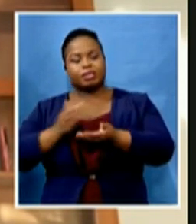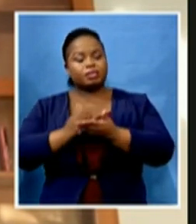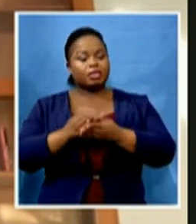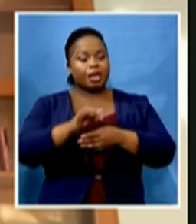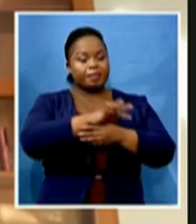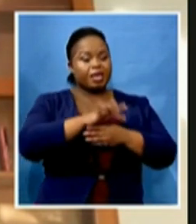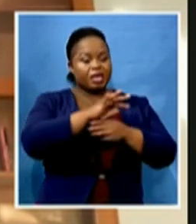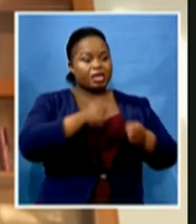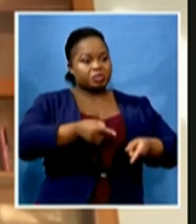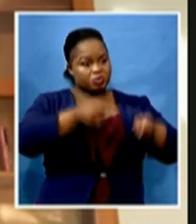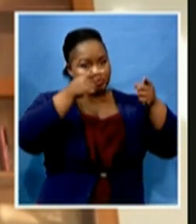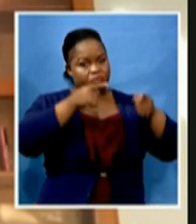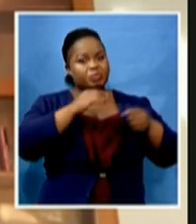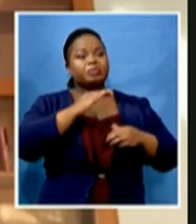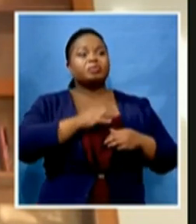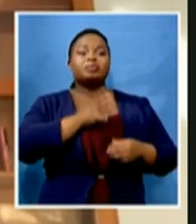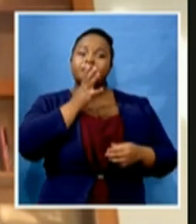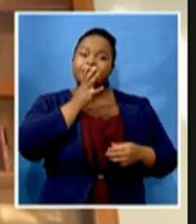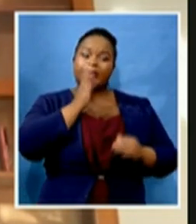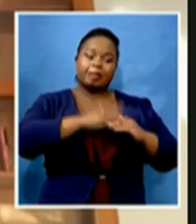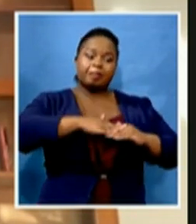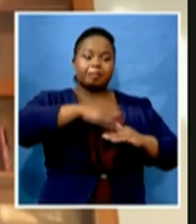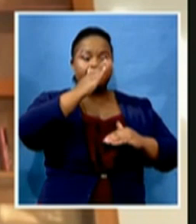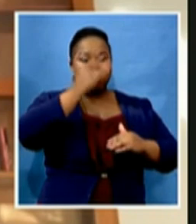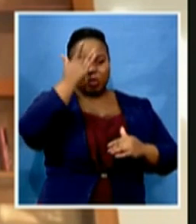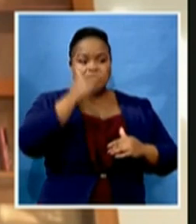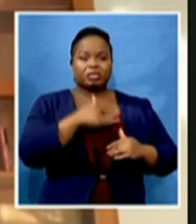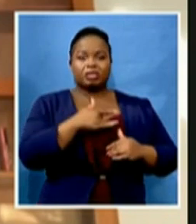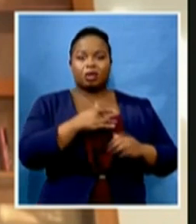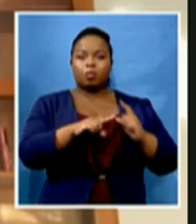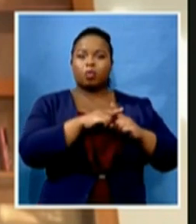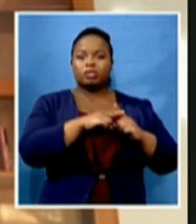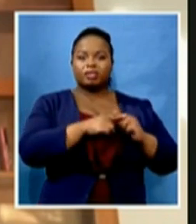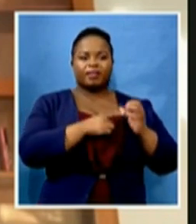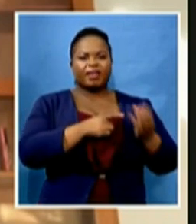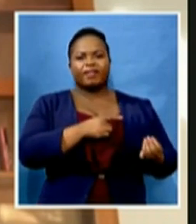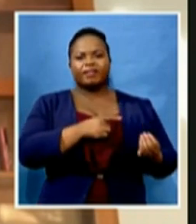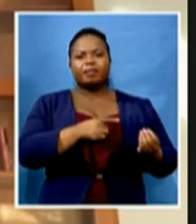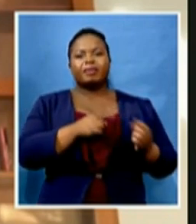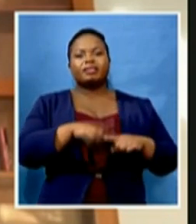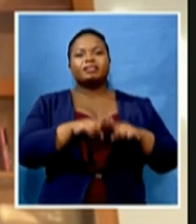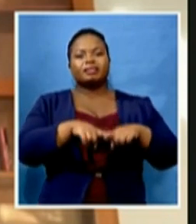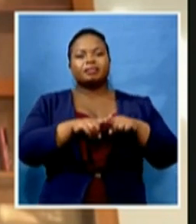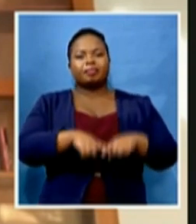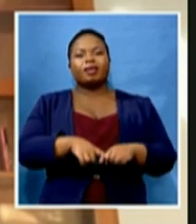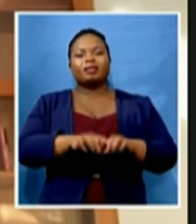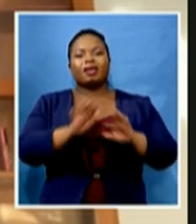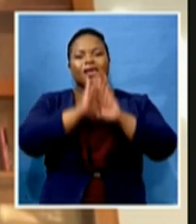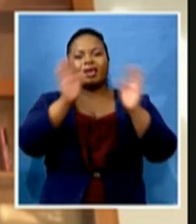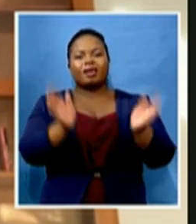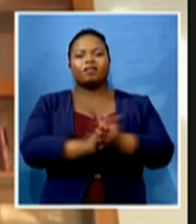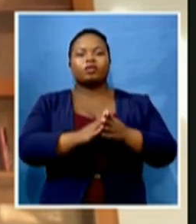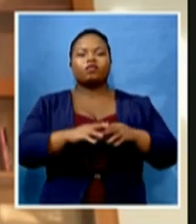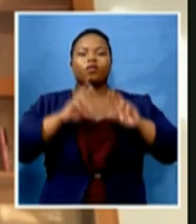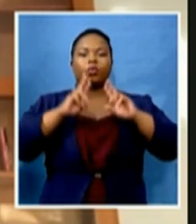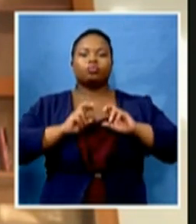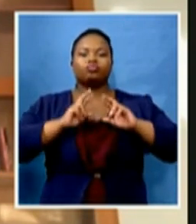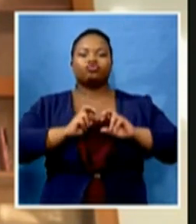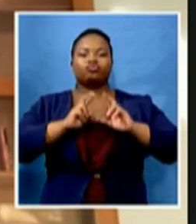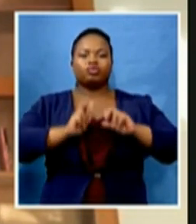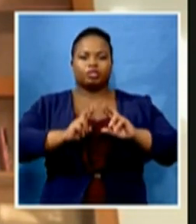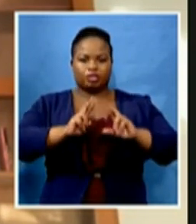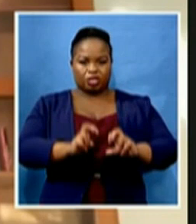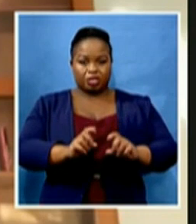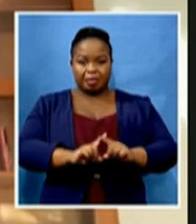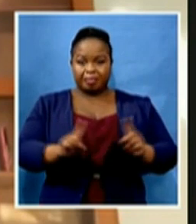the difference, is something that is subject of continuous research. But if you look at the numbers, are you going to use the numbers from one province or